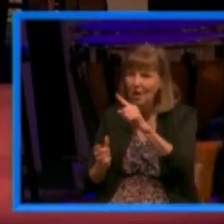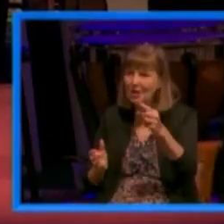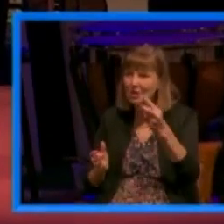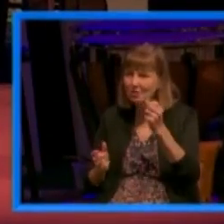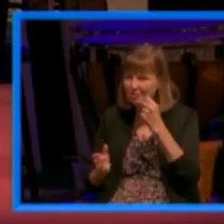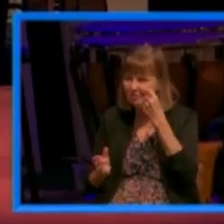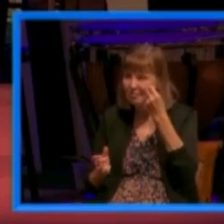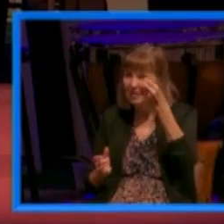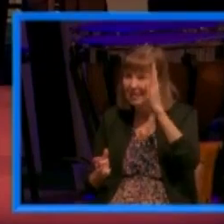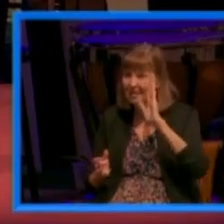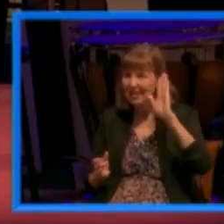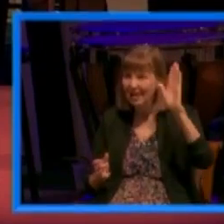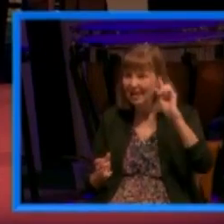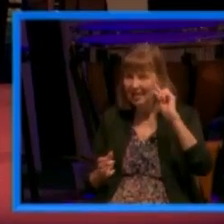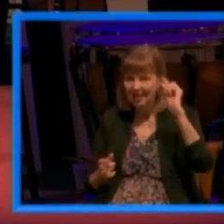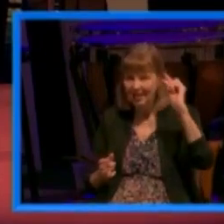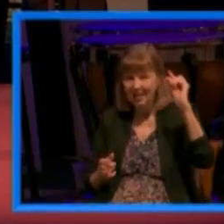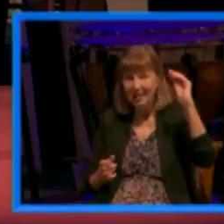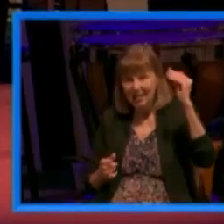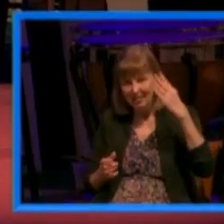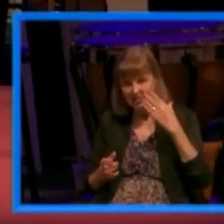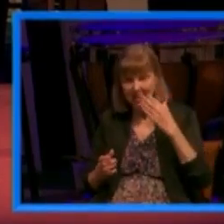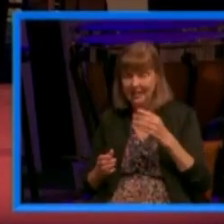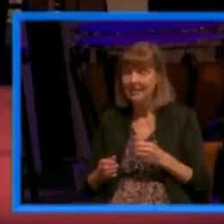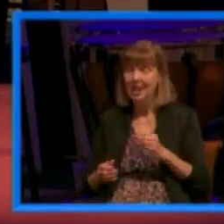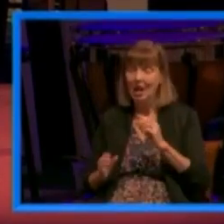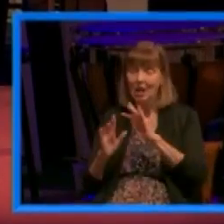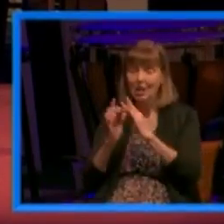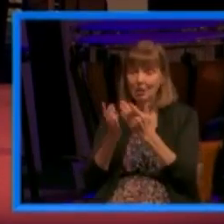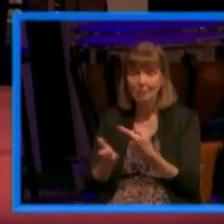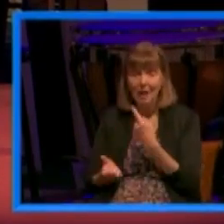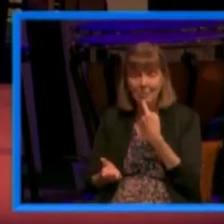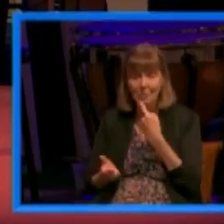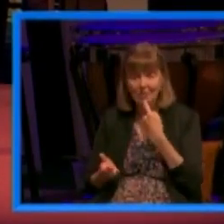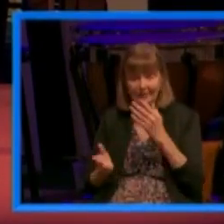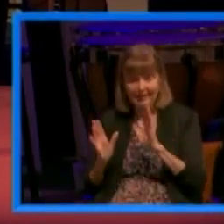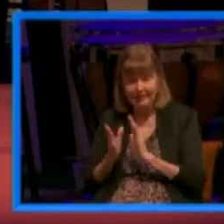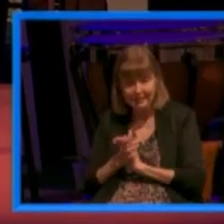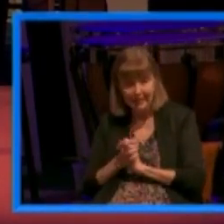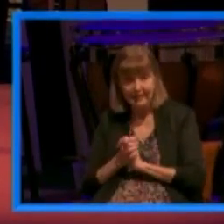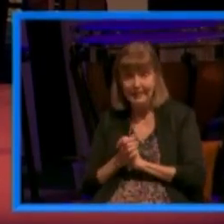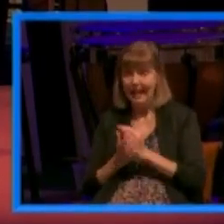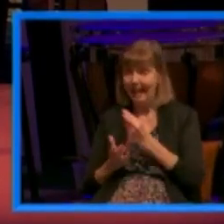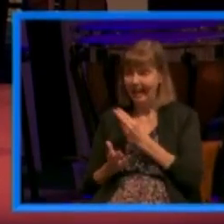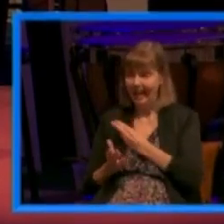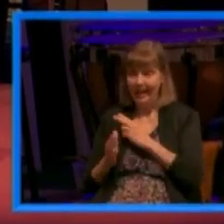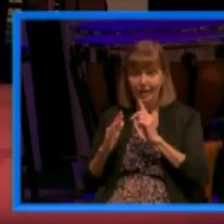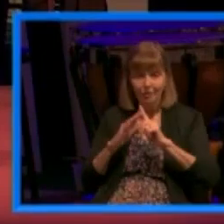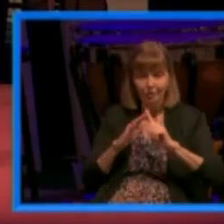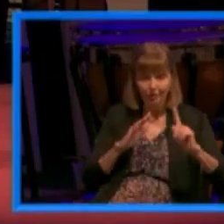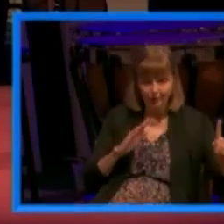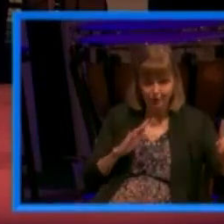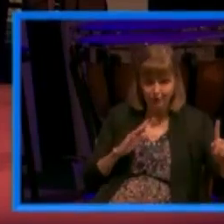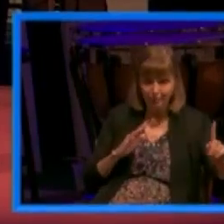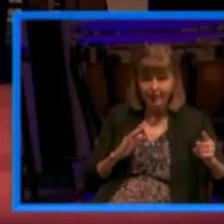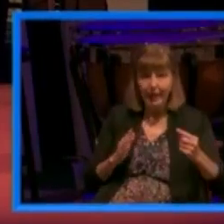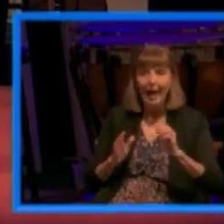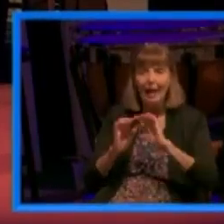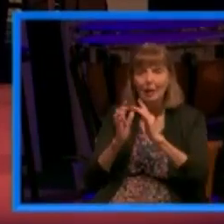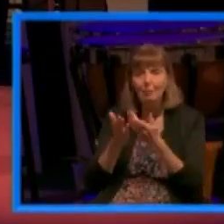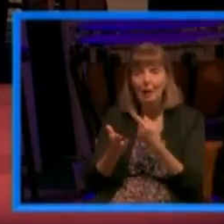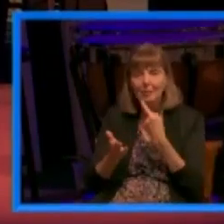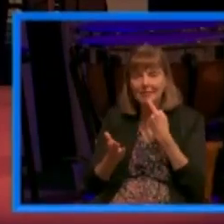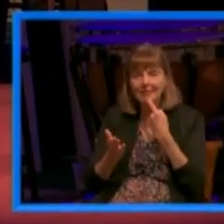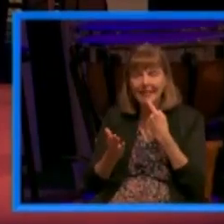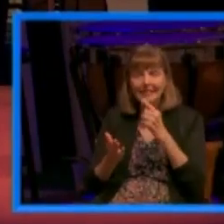The Bible says that she flew, and now verse 7 says, the angel of the Lord. Now, anytime we see this in Old Testament, it's used many times, the angel of the Lord. In most cases,